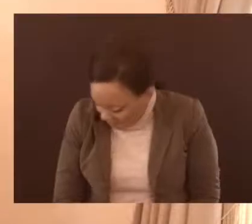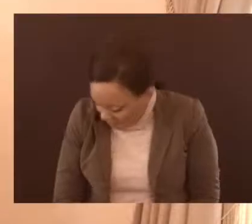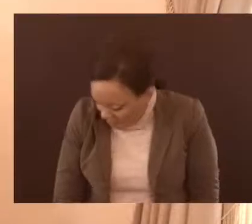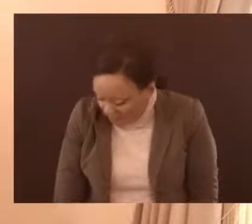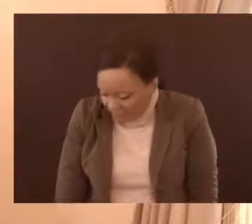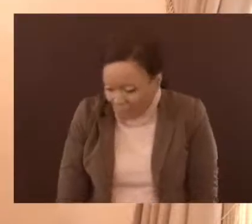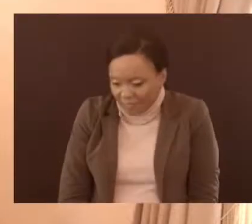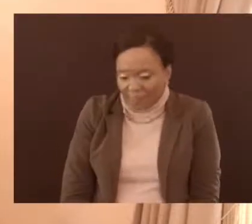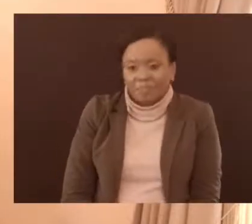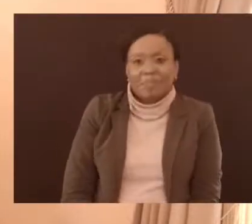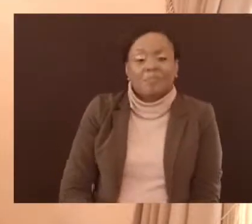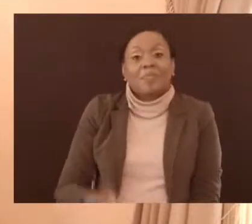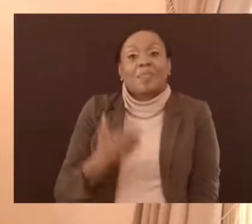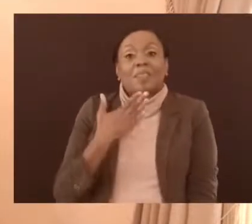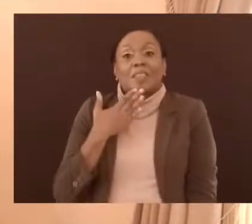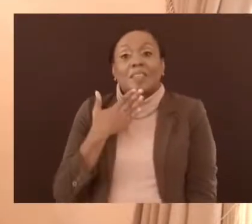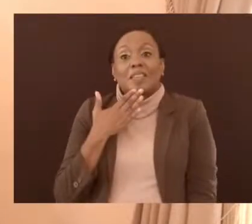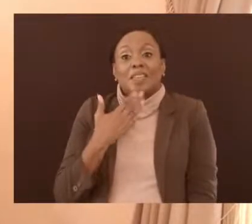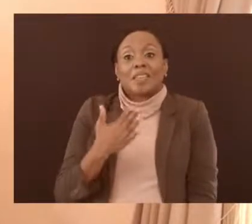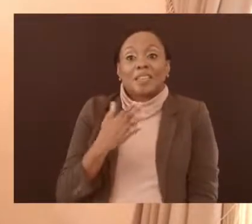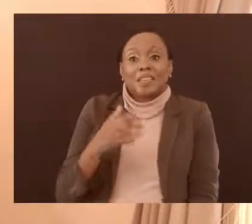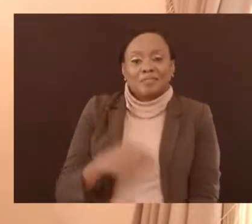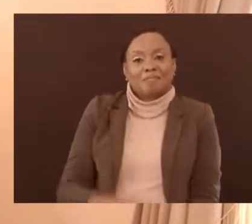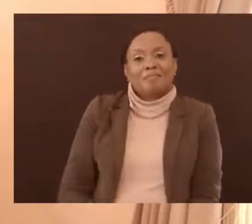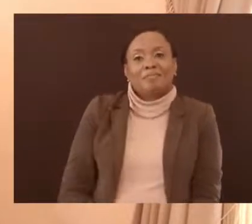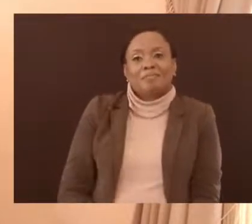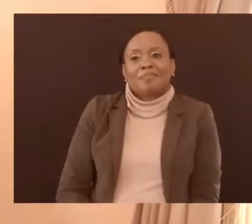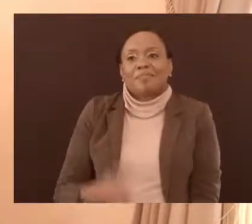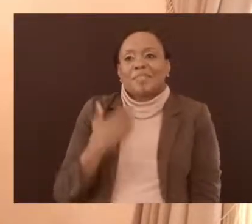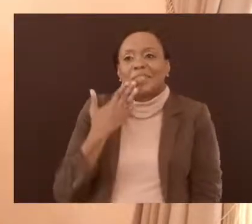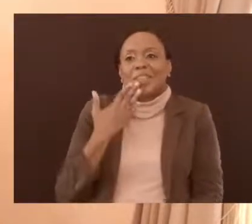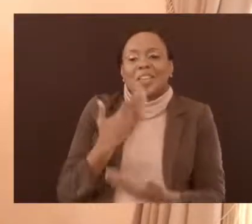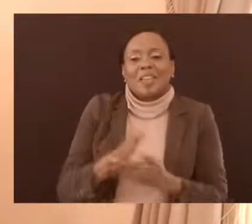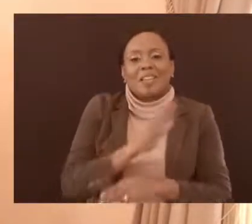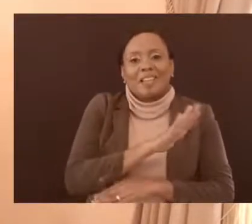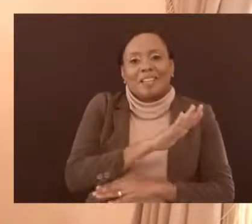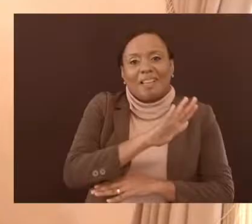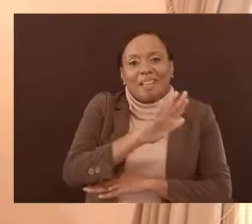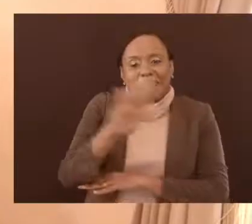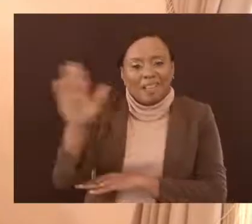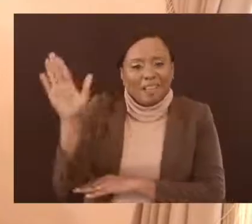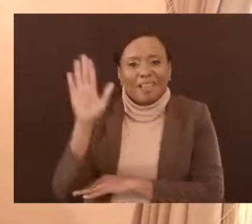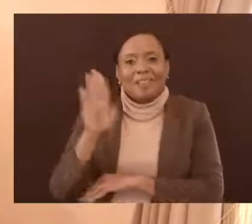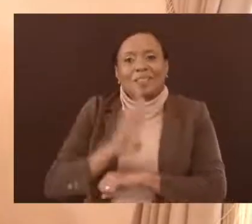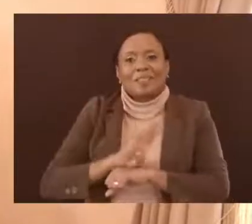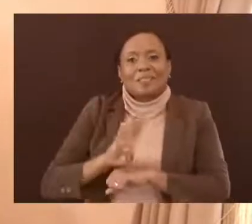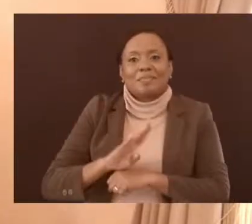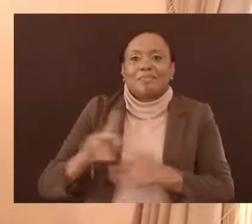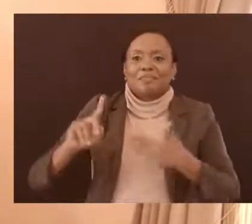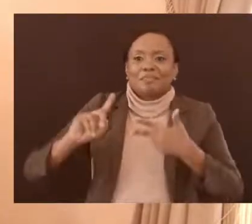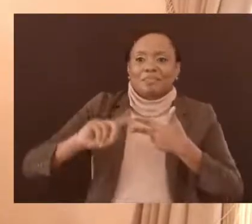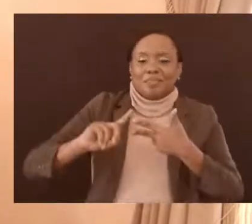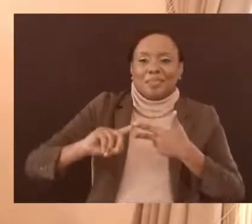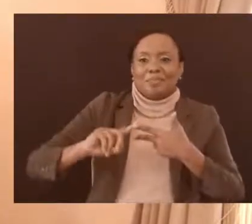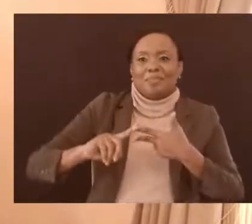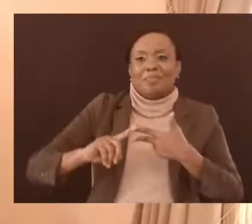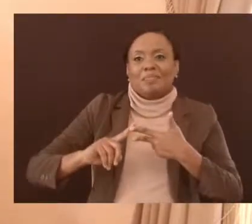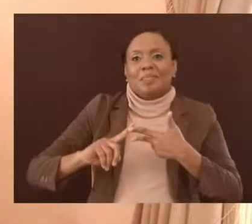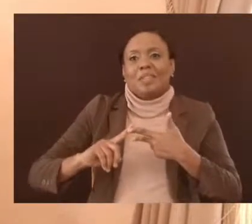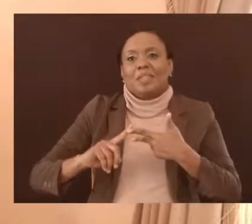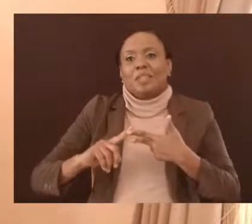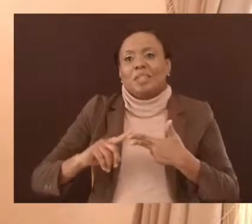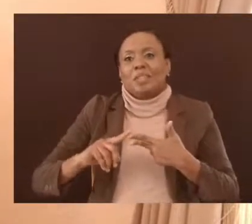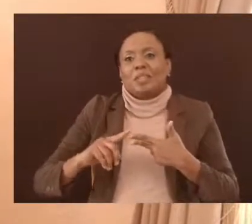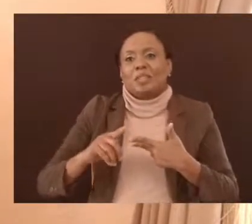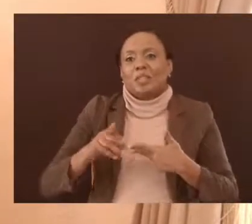Thank you, Chief. Good afternoon, Barbados. The Chief would have set out a number